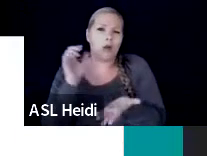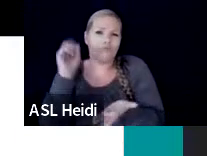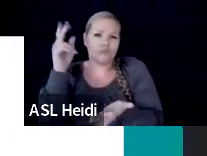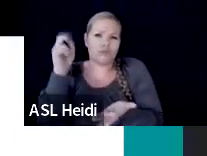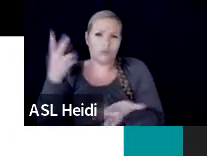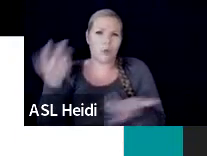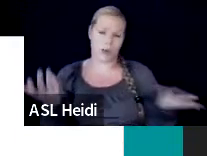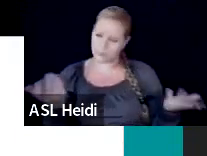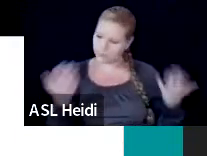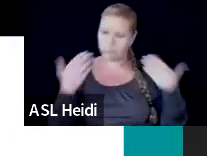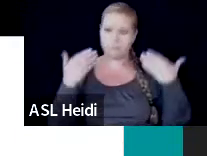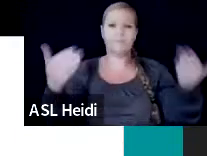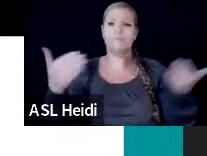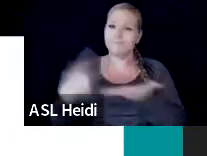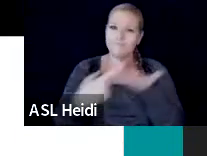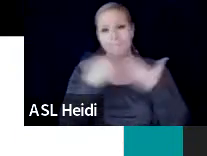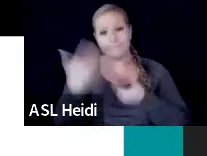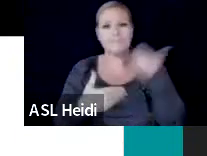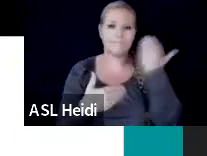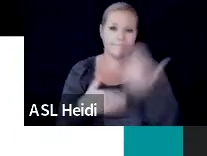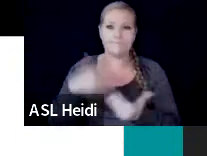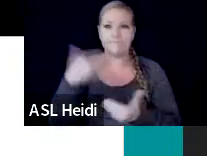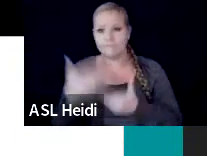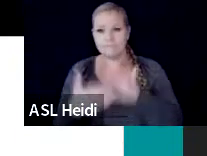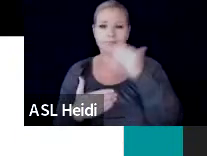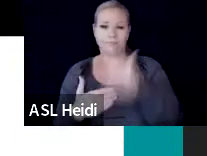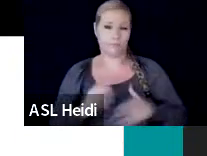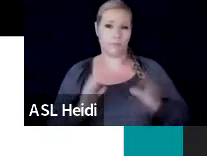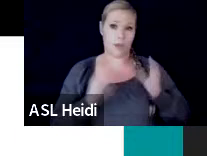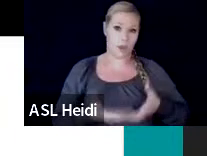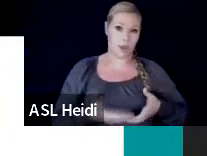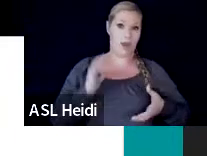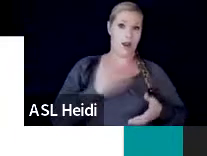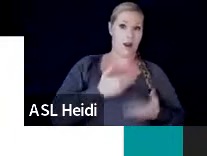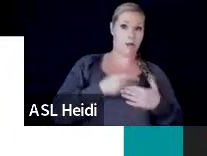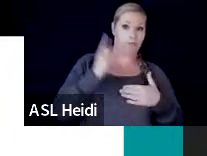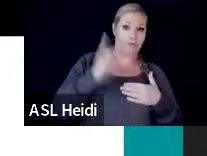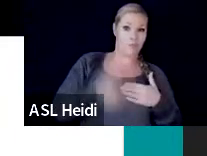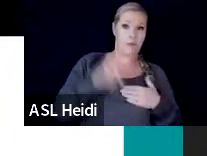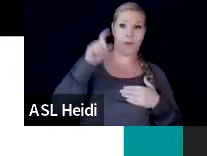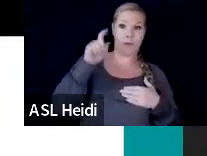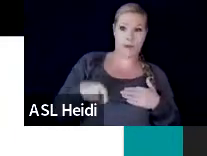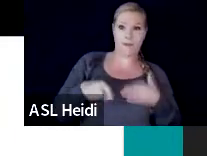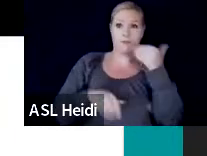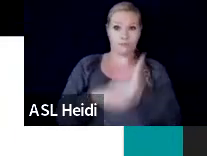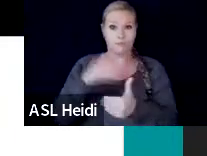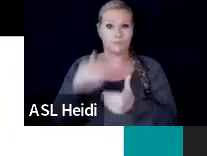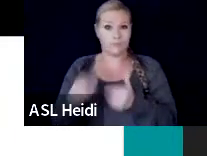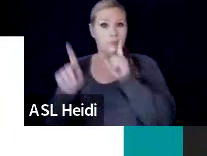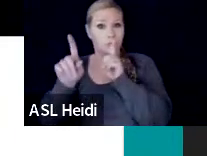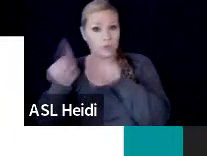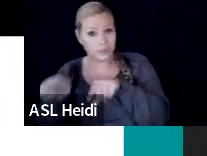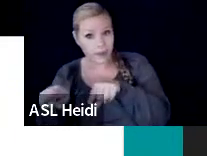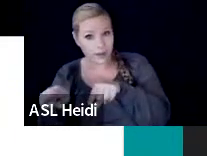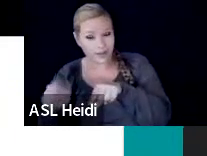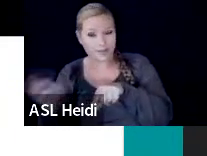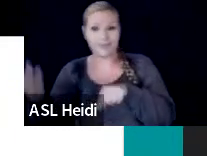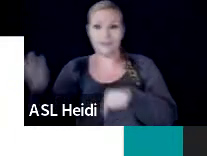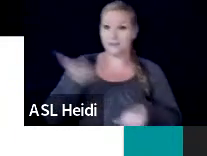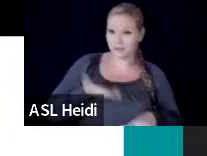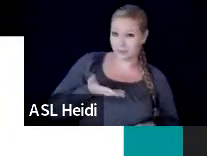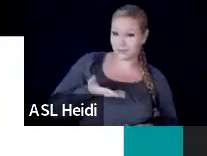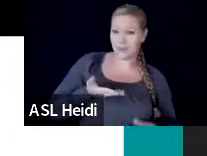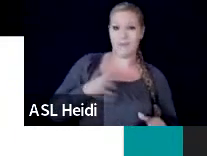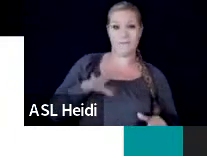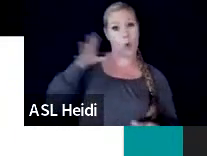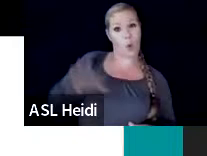process standpoint is that the program will respond to these jurisdictions with a formal letter, just as